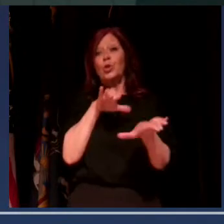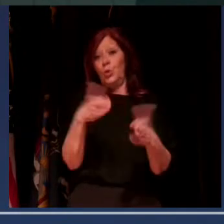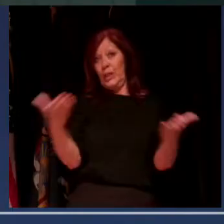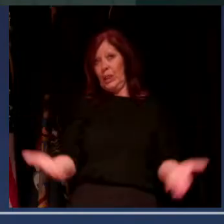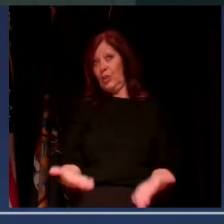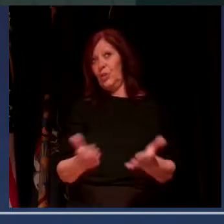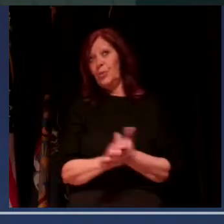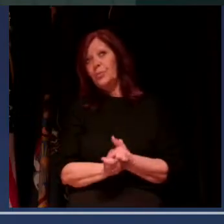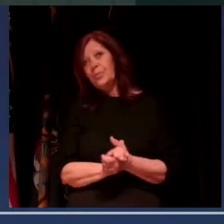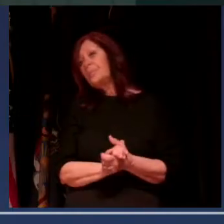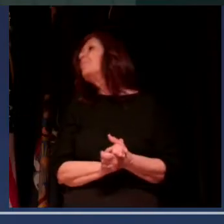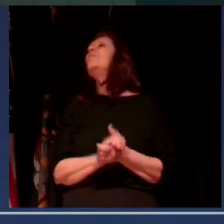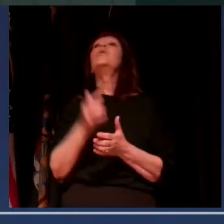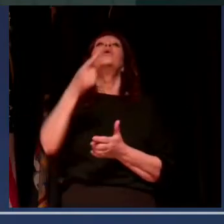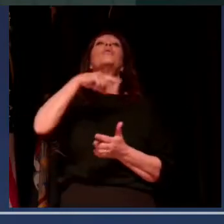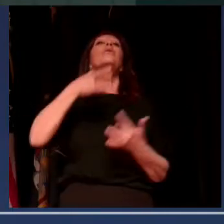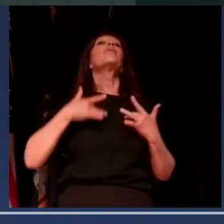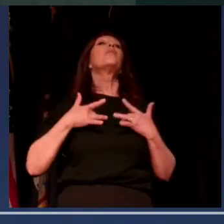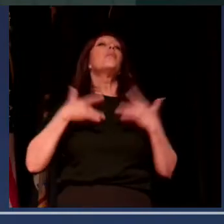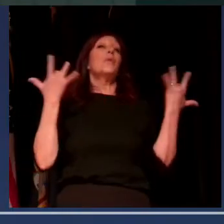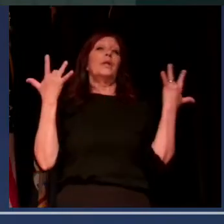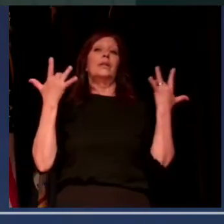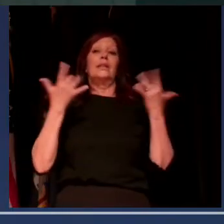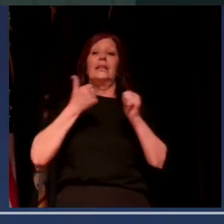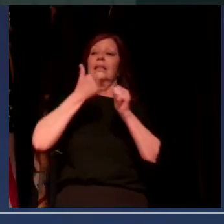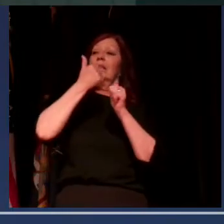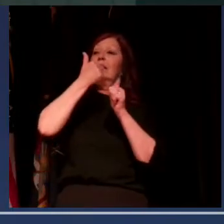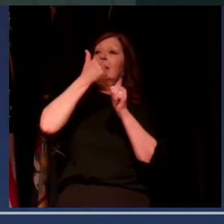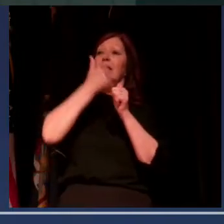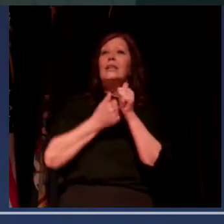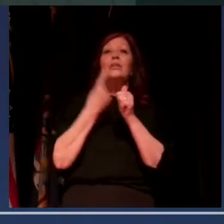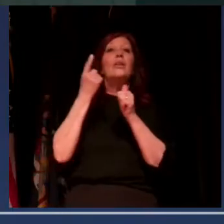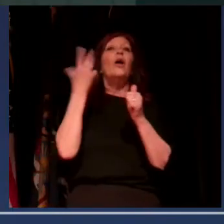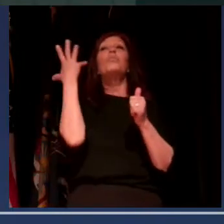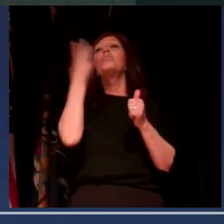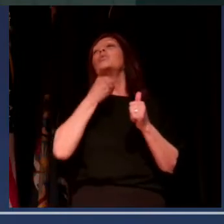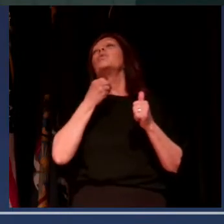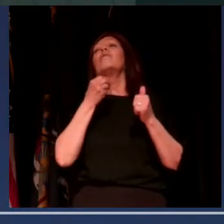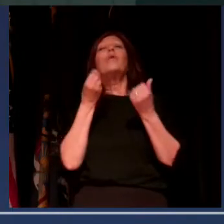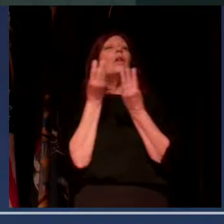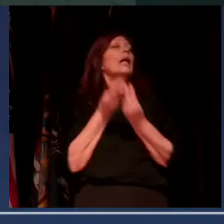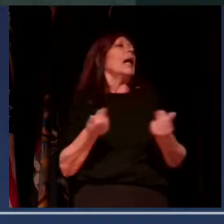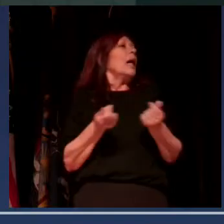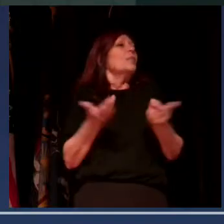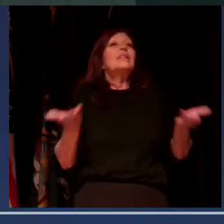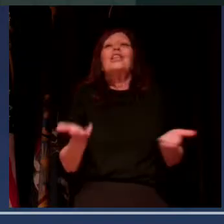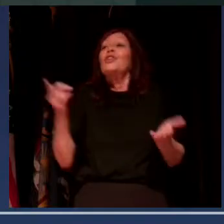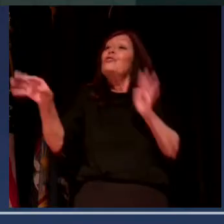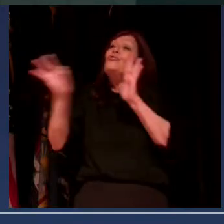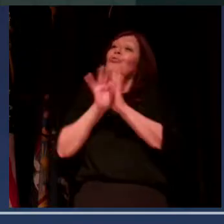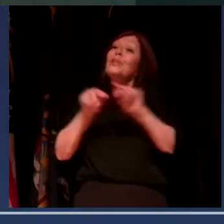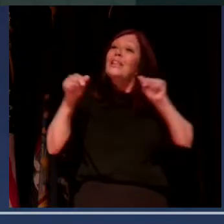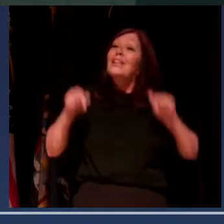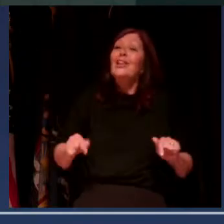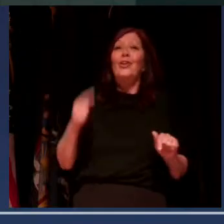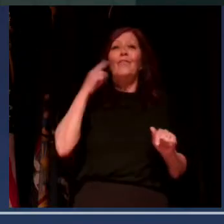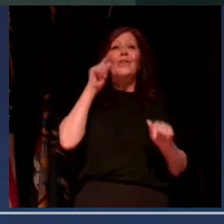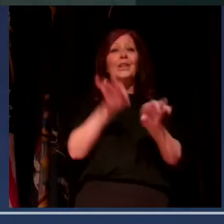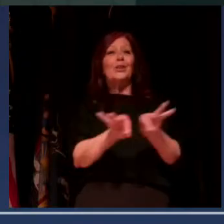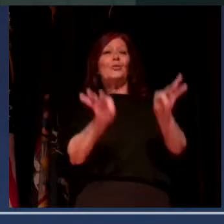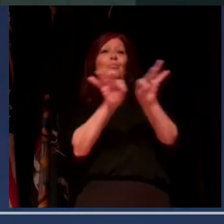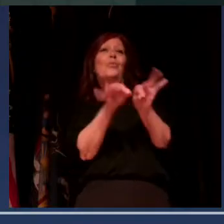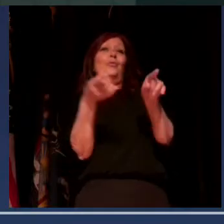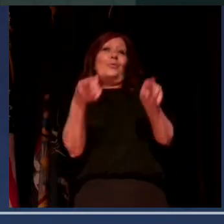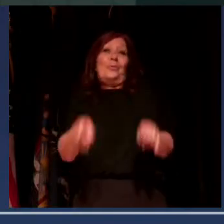here. We are thrilled that he chose one of our beautiful campus location for this important